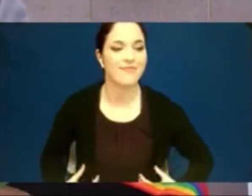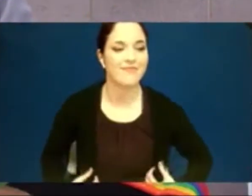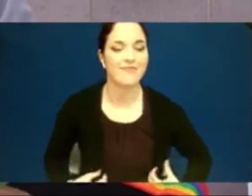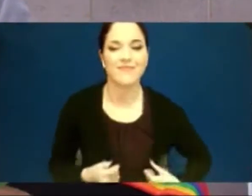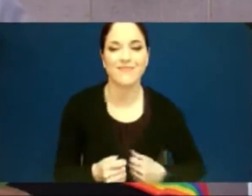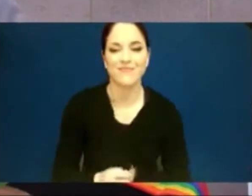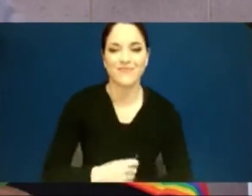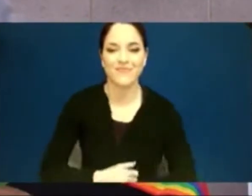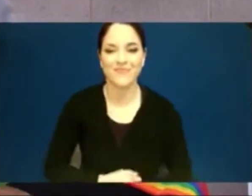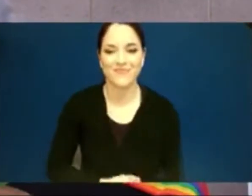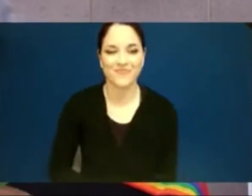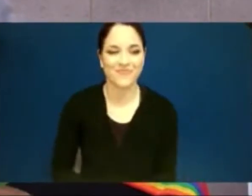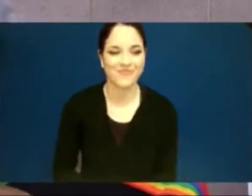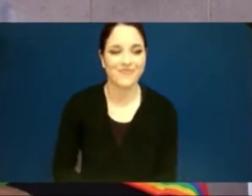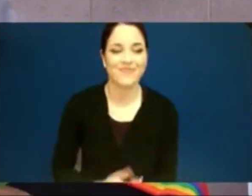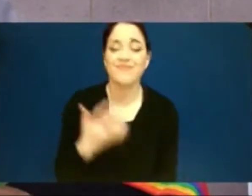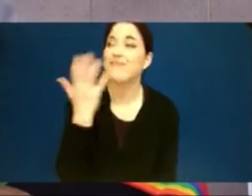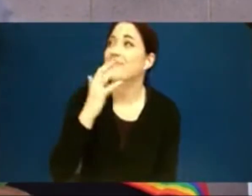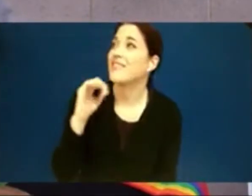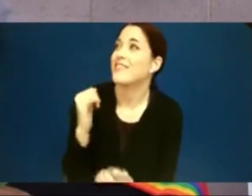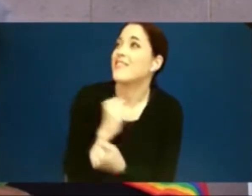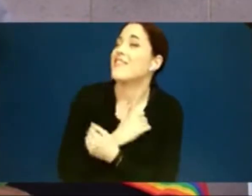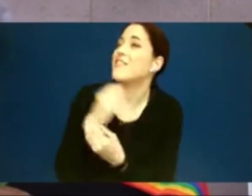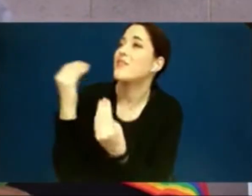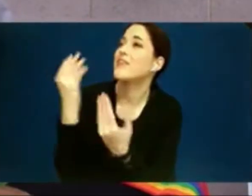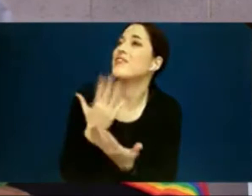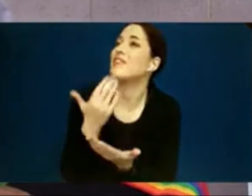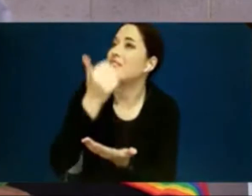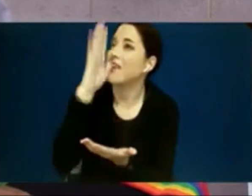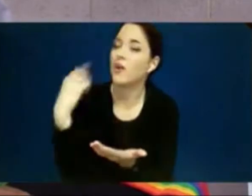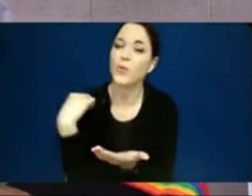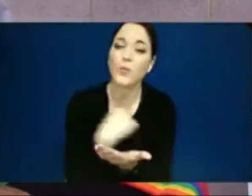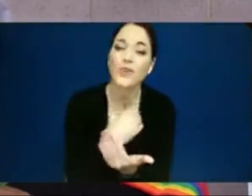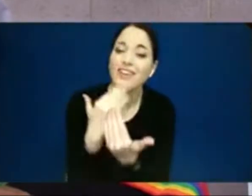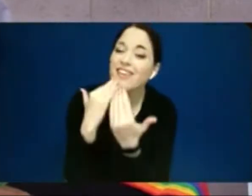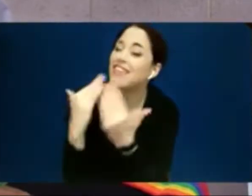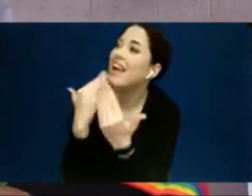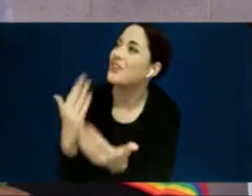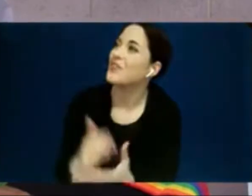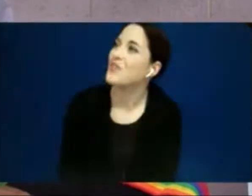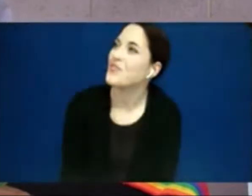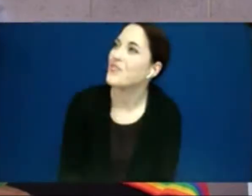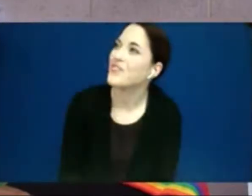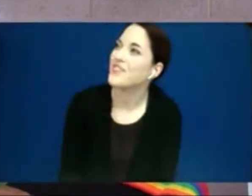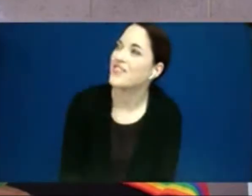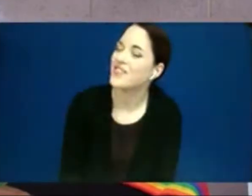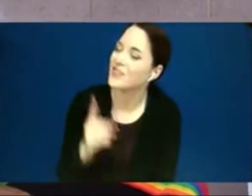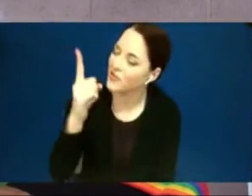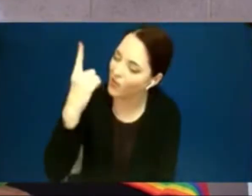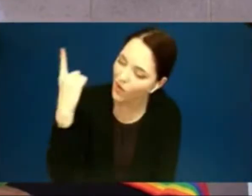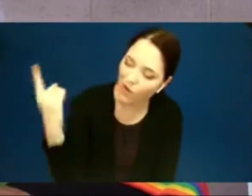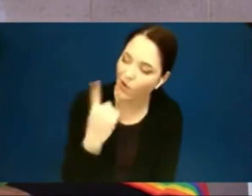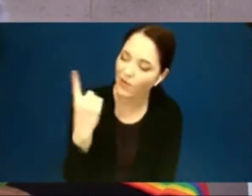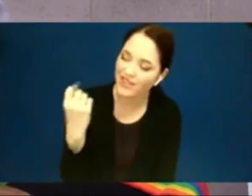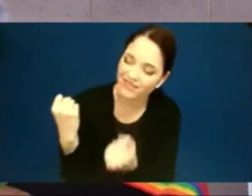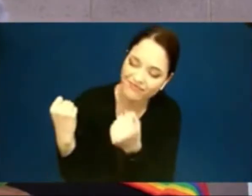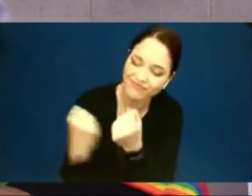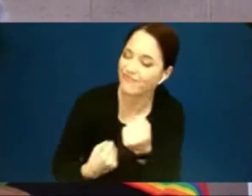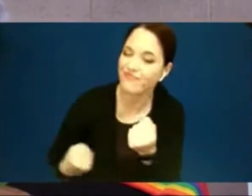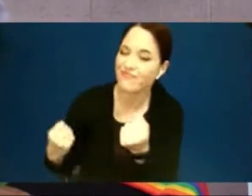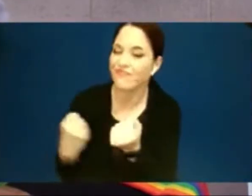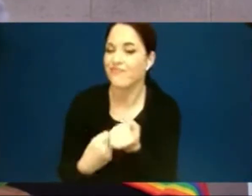Loving and gracious God, indeed we thank you that you do not let go. You keep